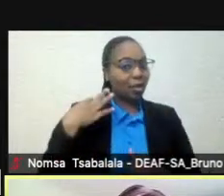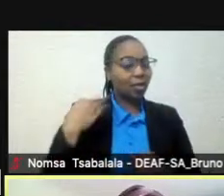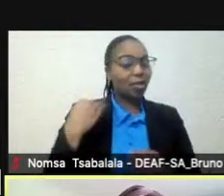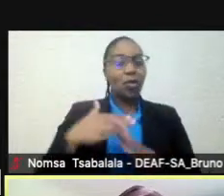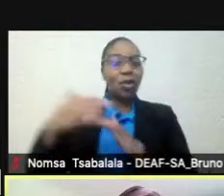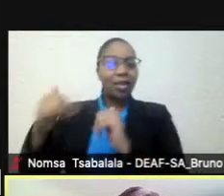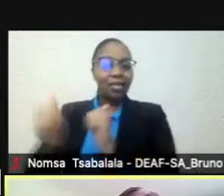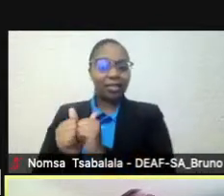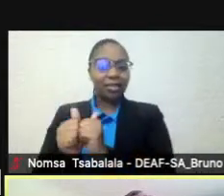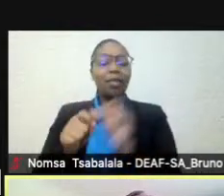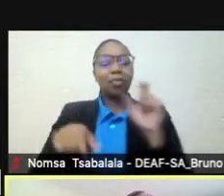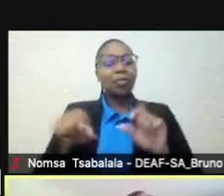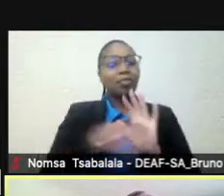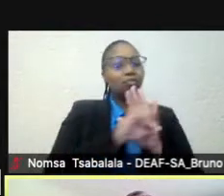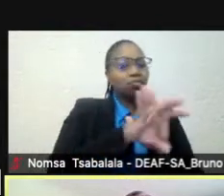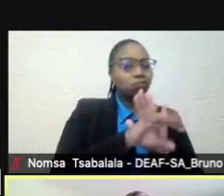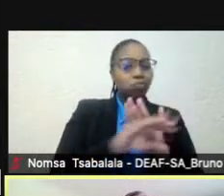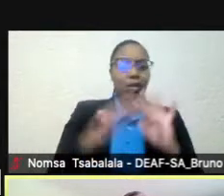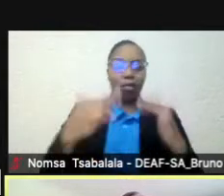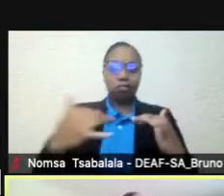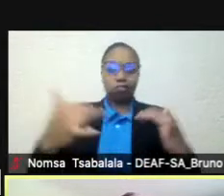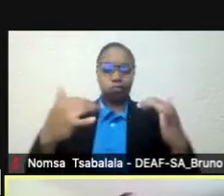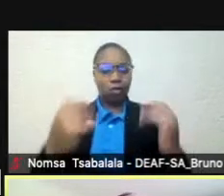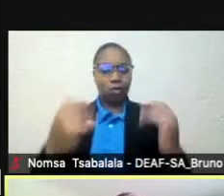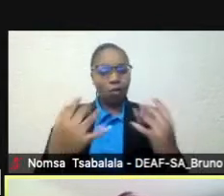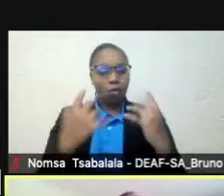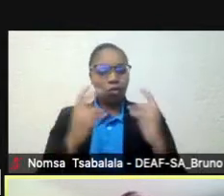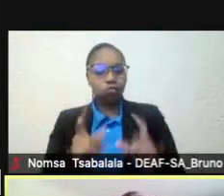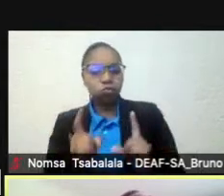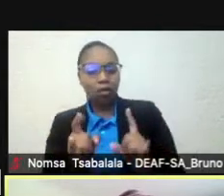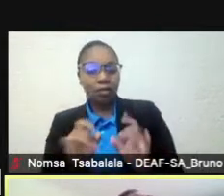from the media and viewers. So I think we're just going to give